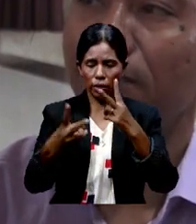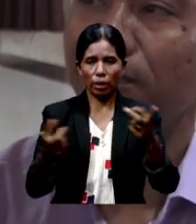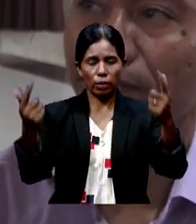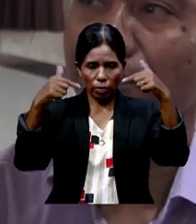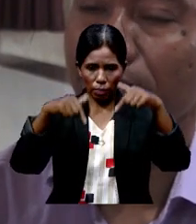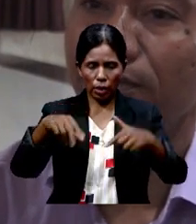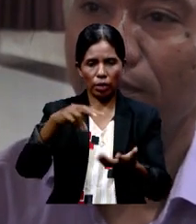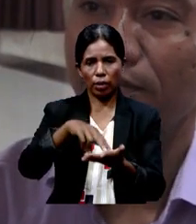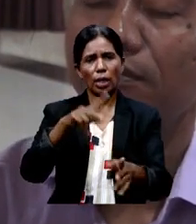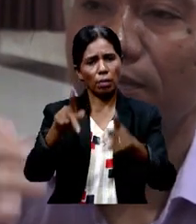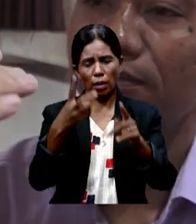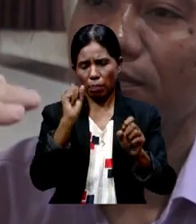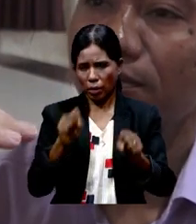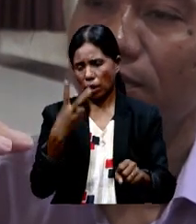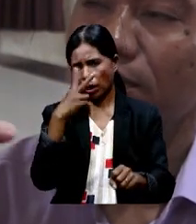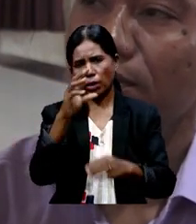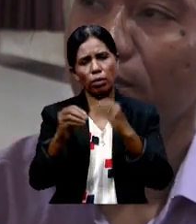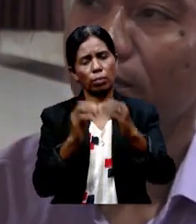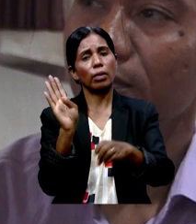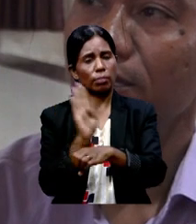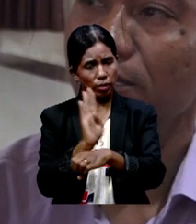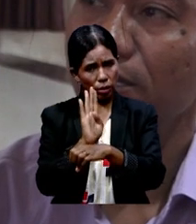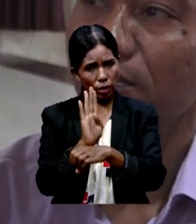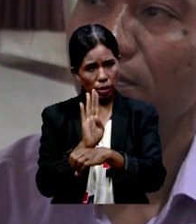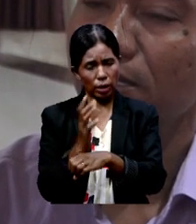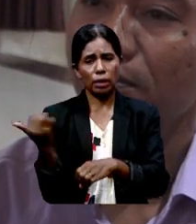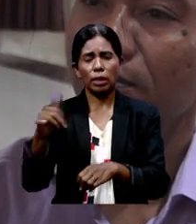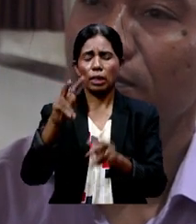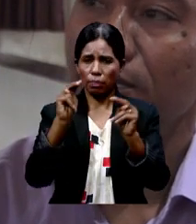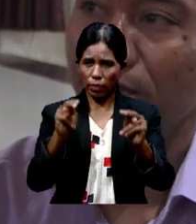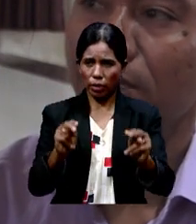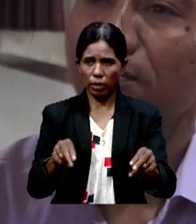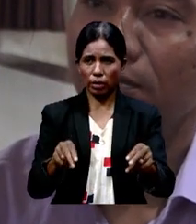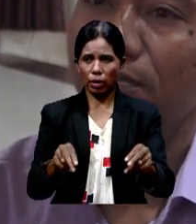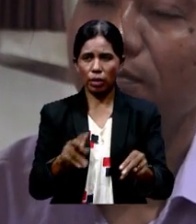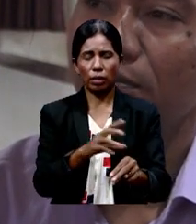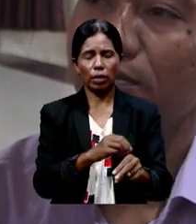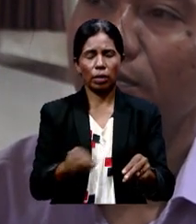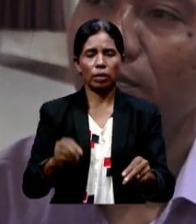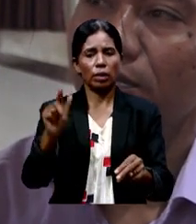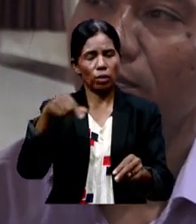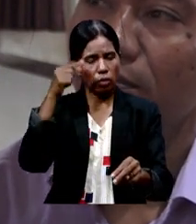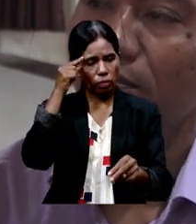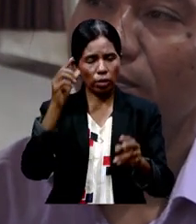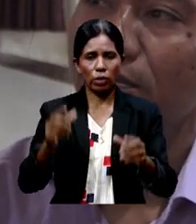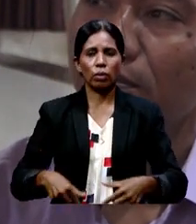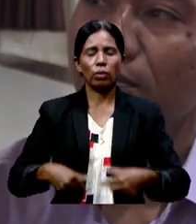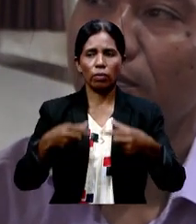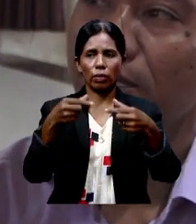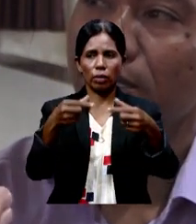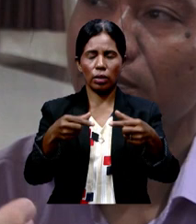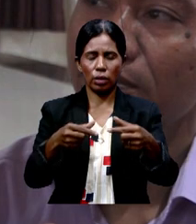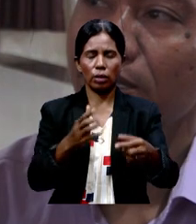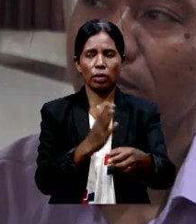people who are looking for business. So that needs decisions by the government to